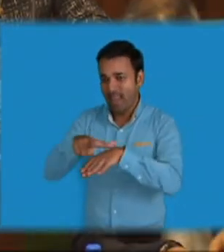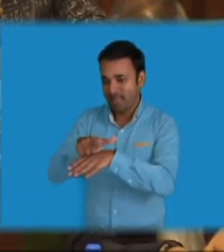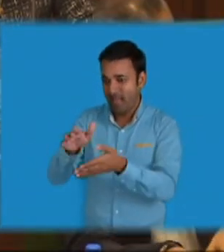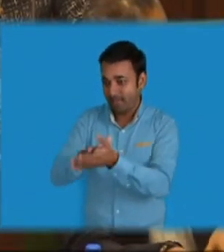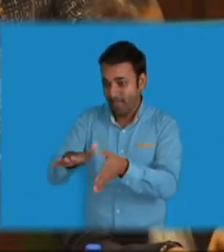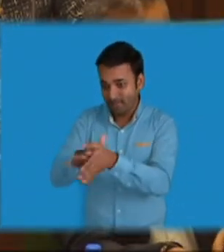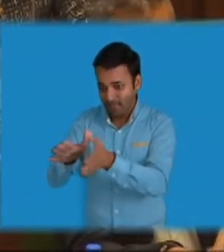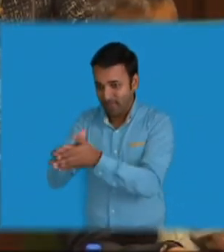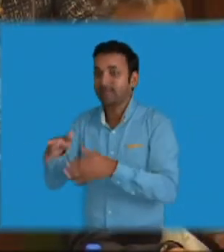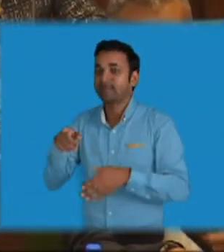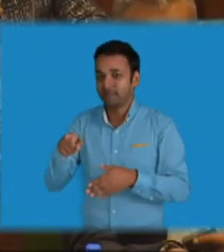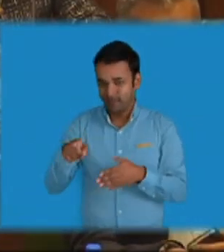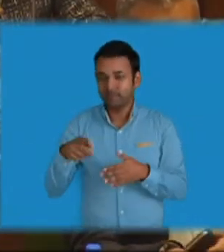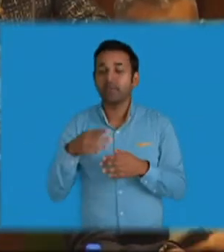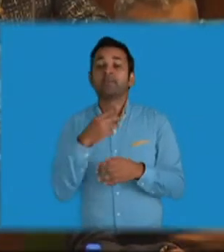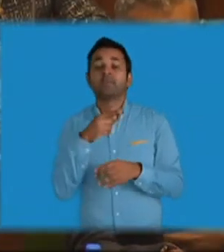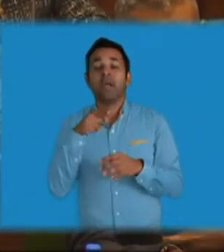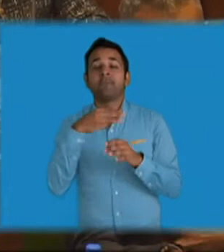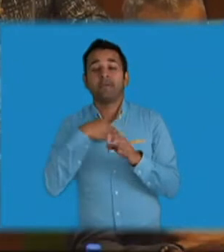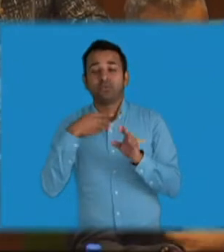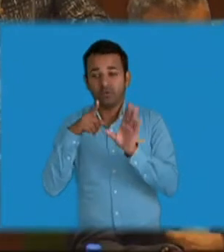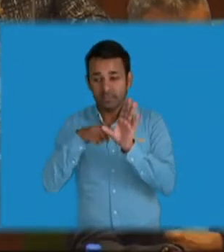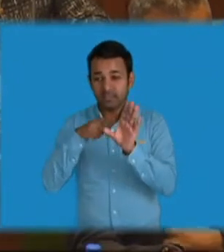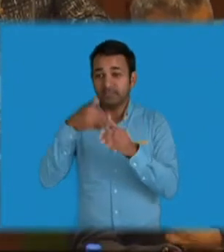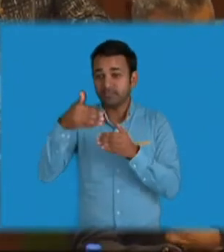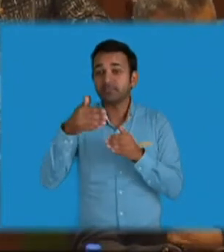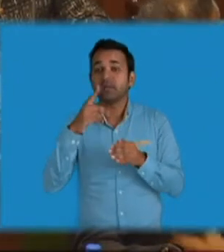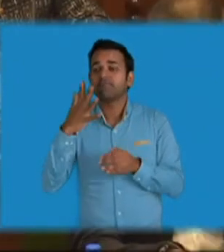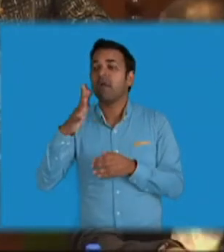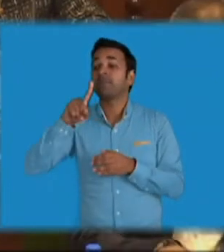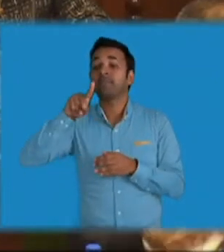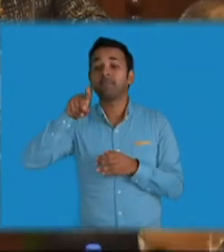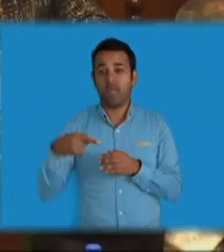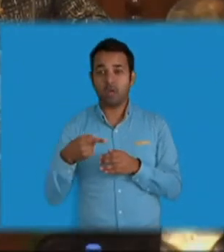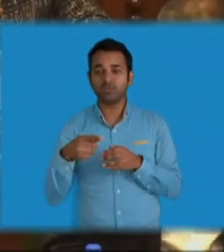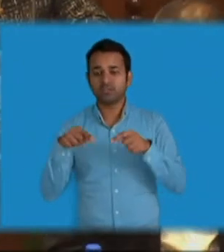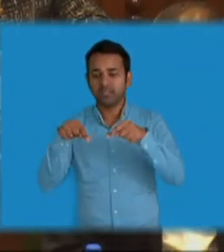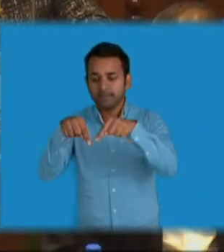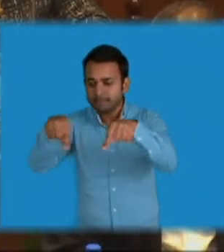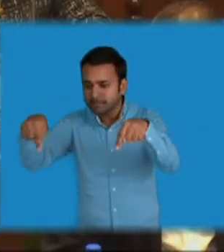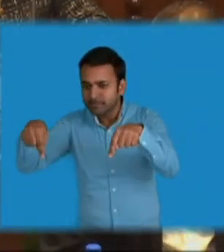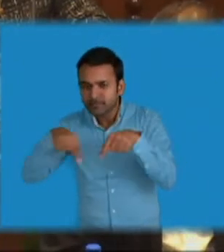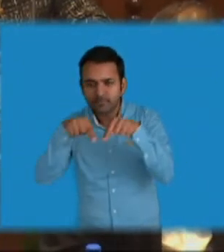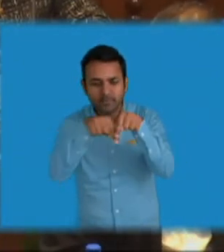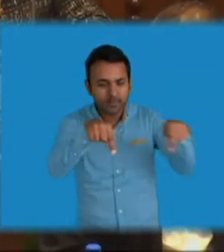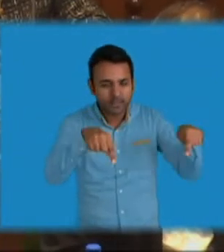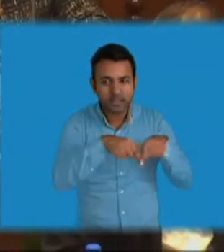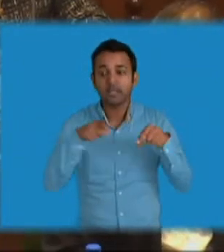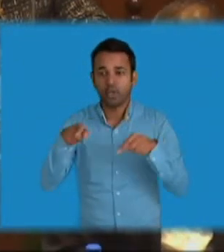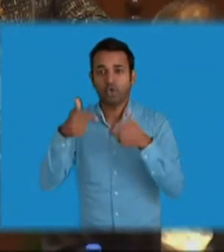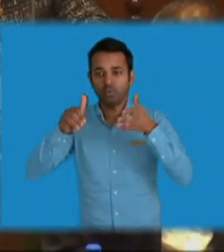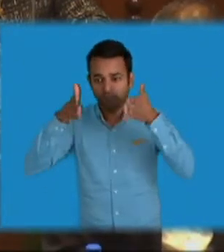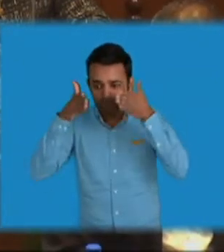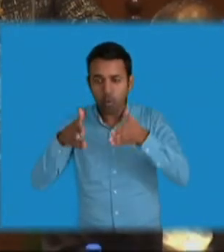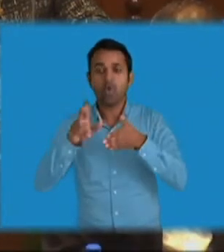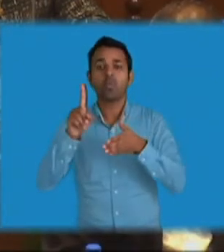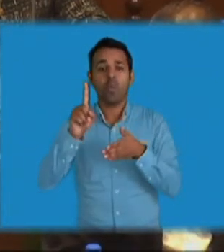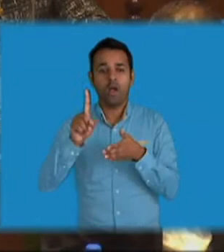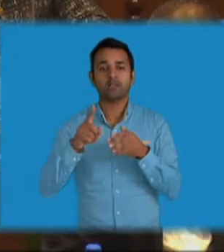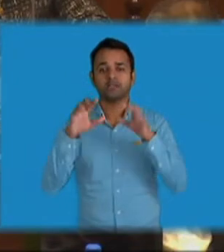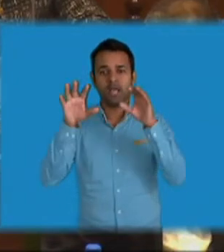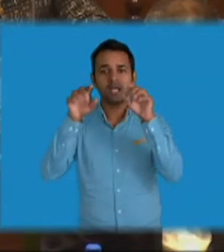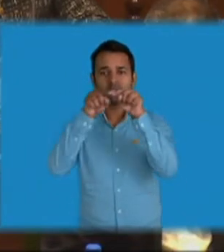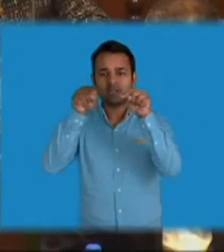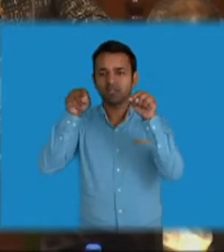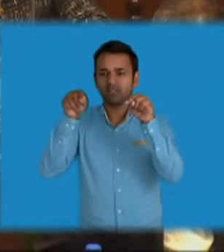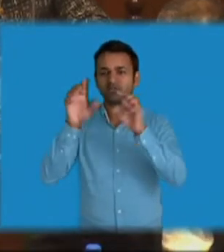plant 500 hectares of new forest in partnership with interested land-owning communities and other stakeholders. And my